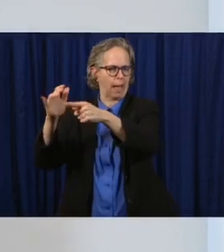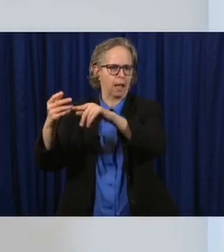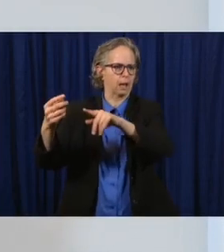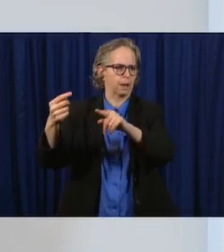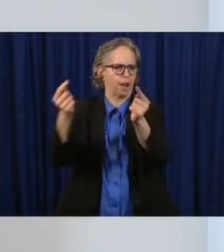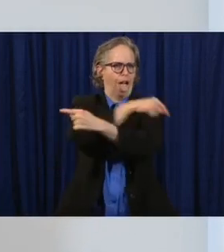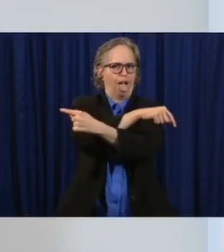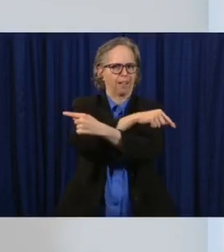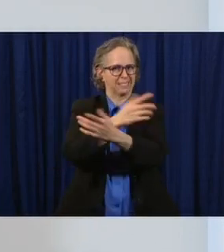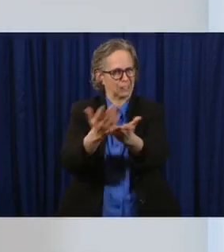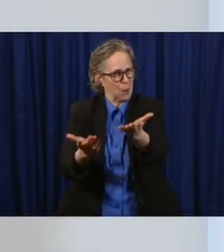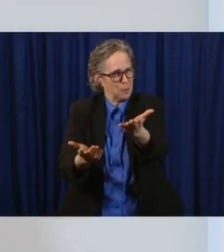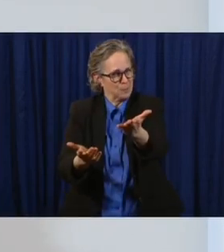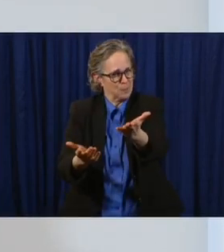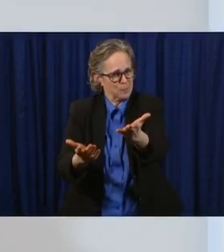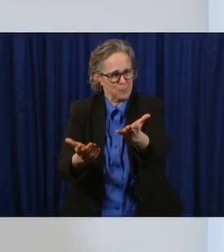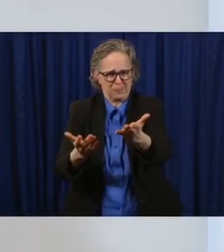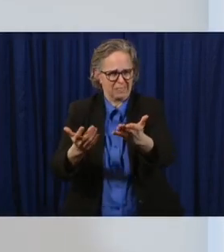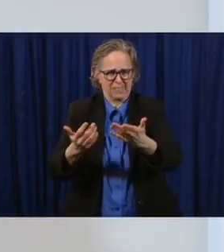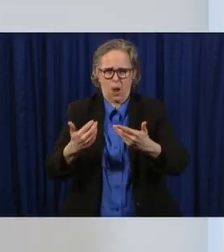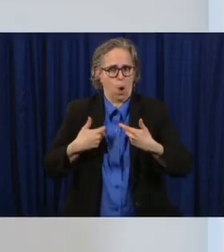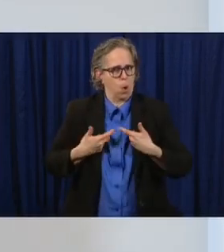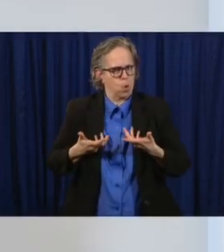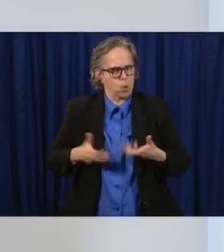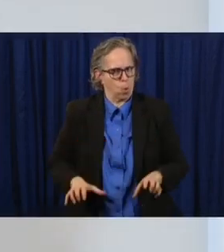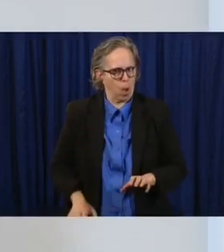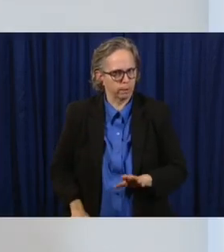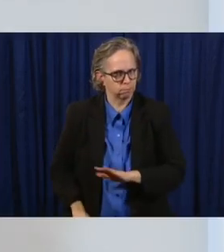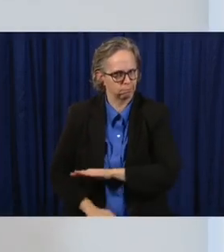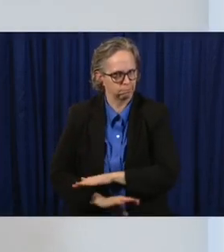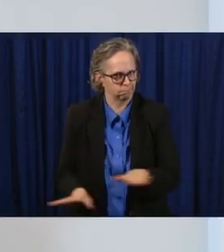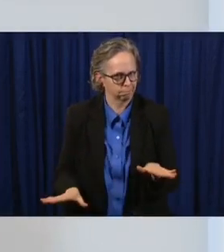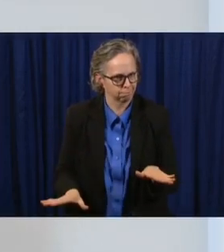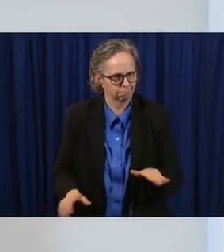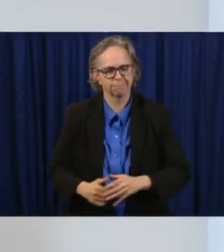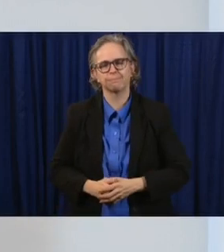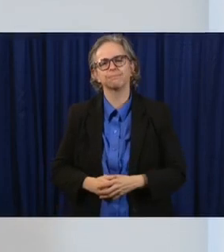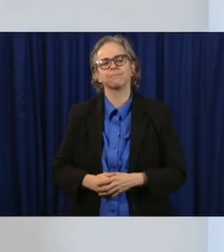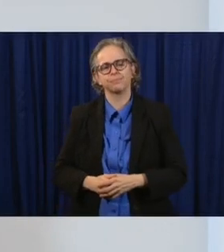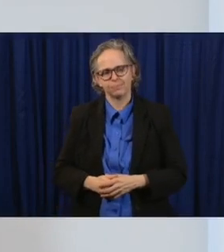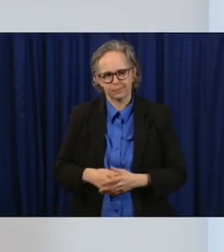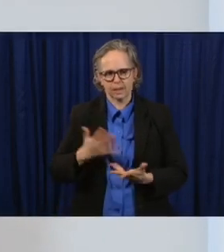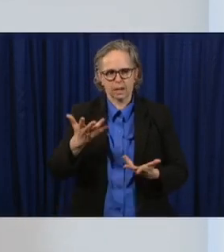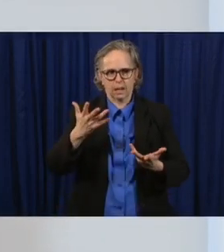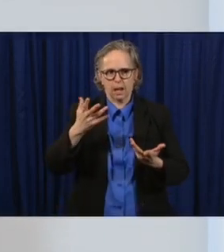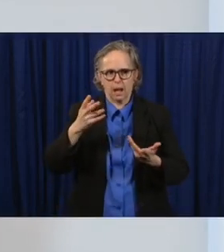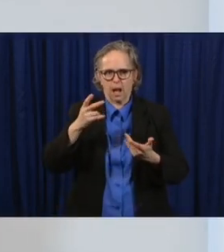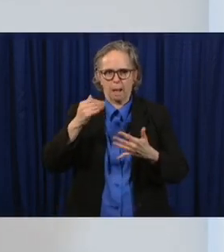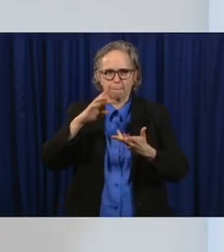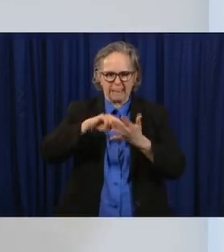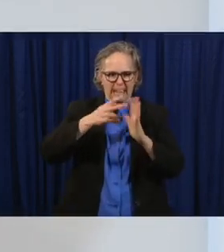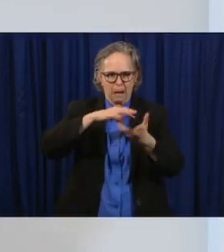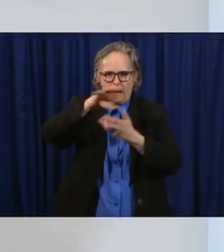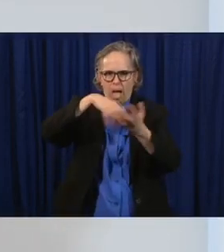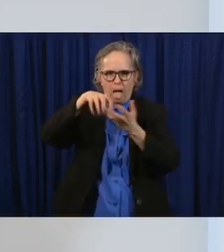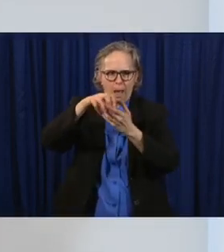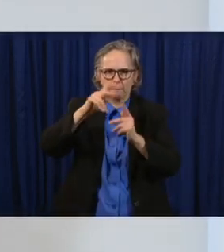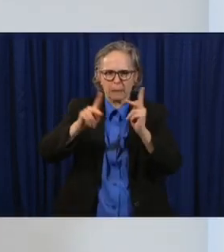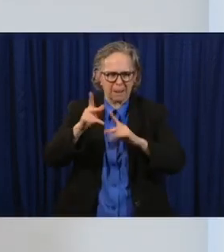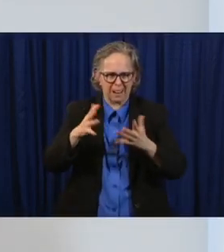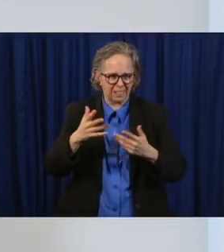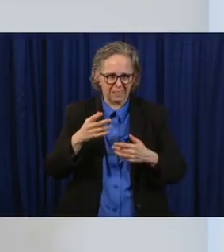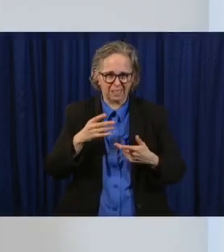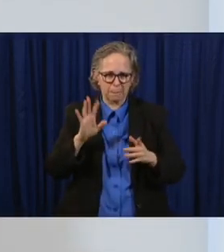this. That's the exact opposite of what we want to see happen, because then you're starting to mix populations, and you can't isolate the coronavirus, which is the